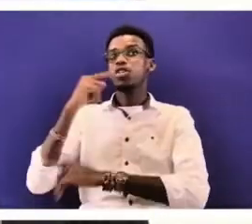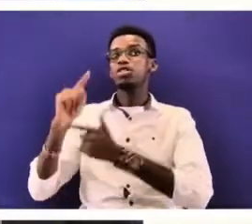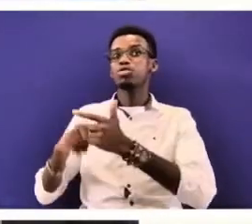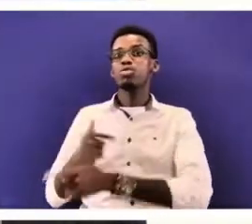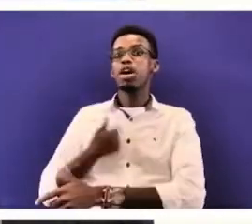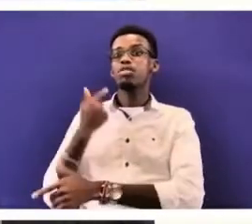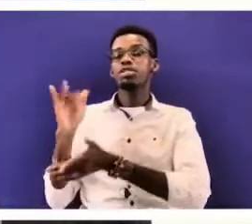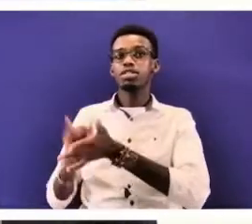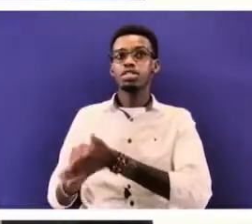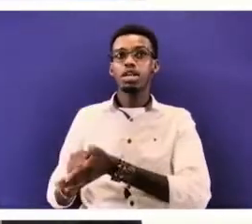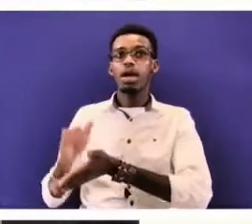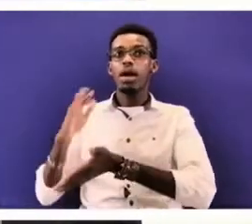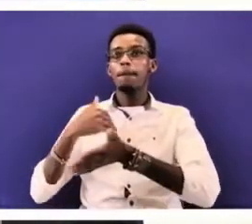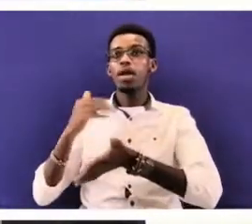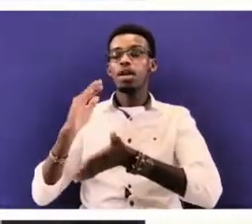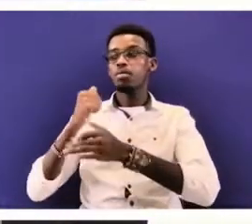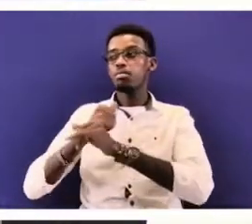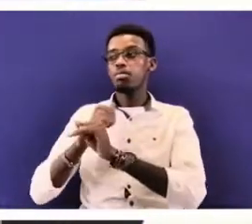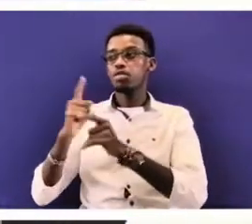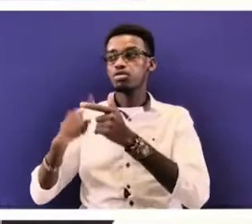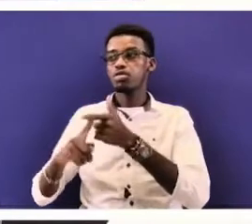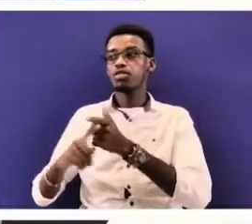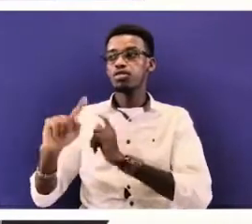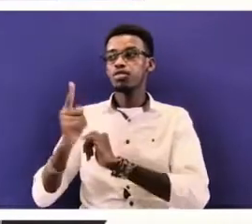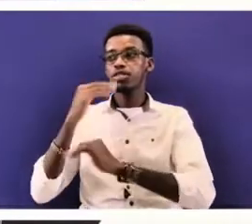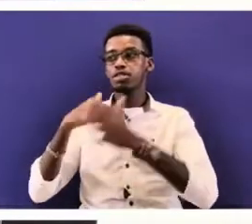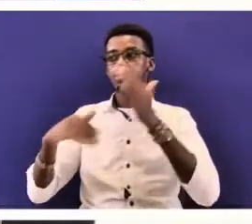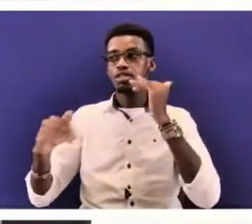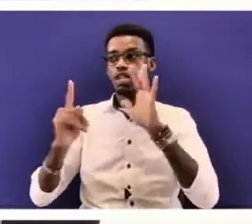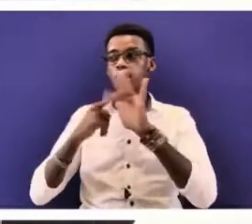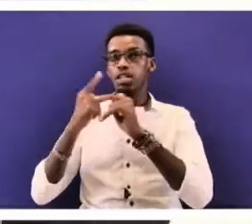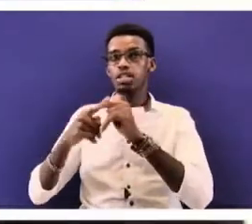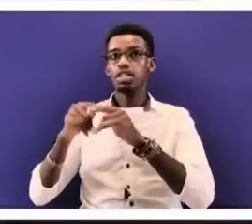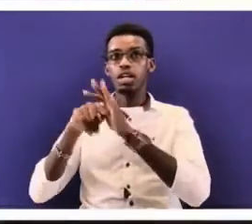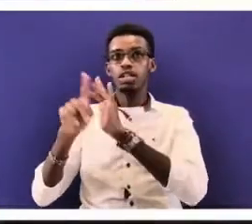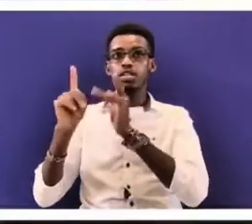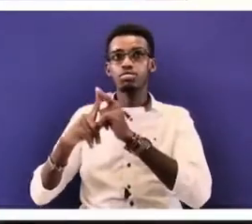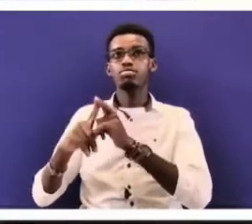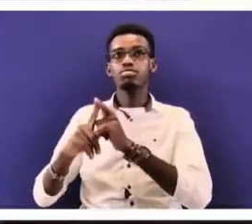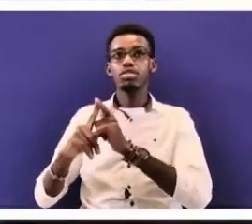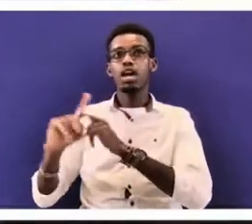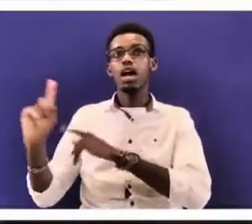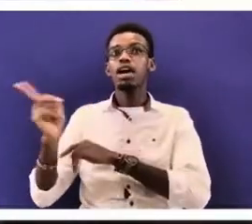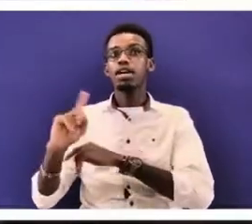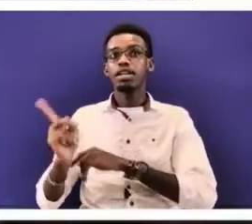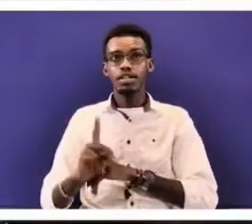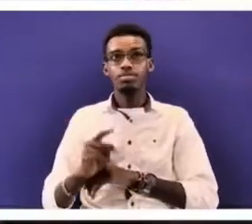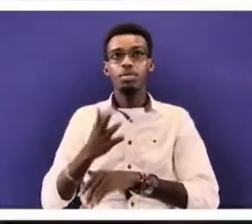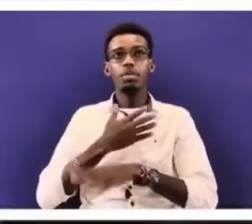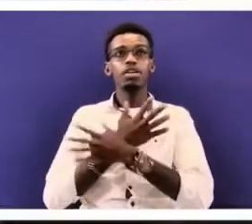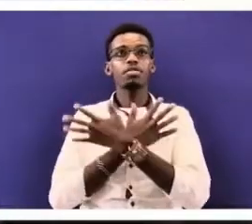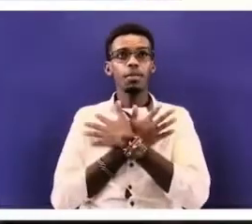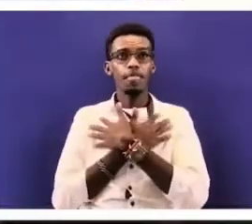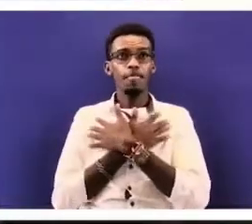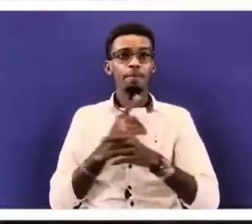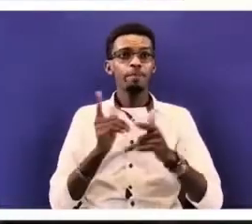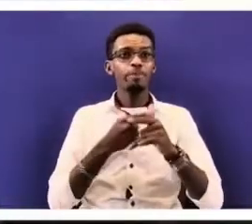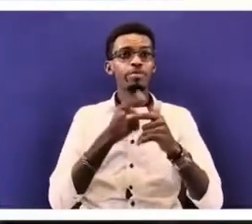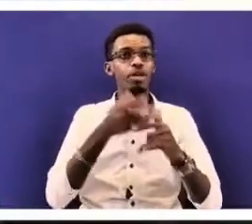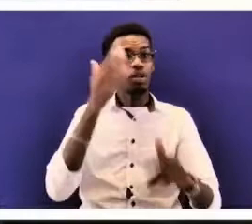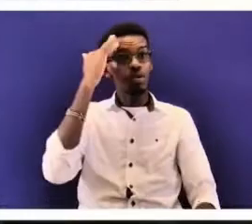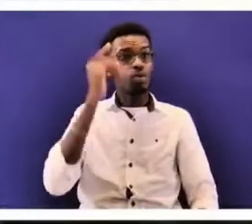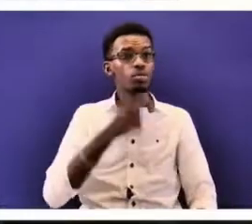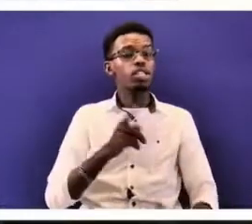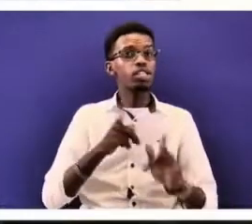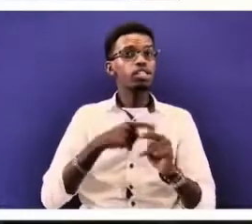ourselves, I went to the finest university. I went to the University of Nairobi, my friends. So you know I